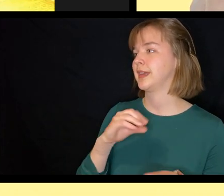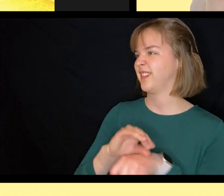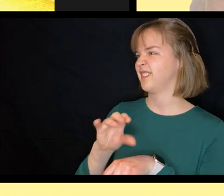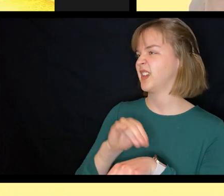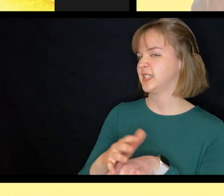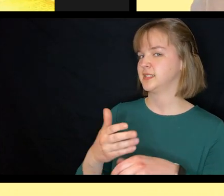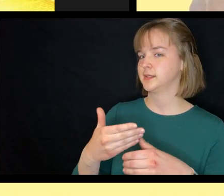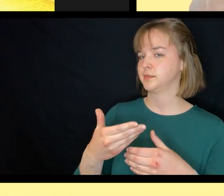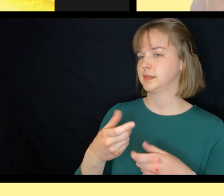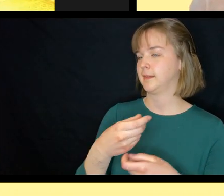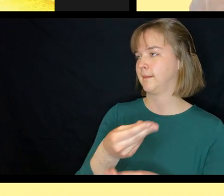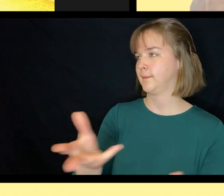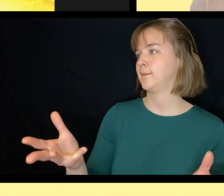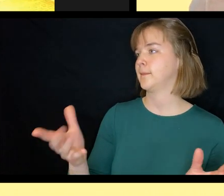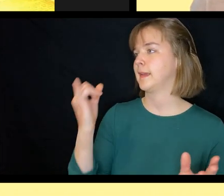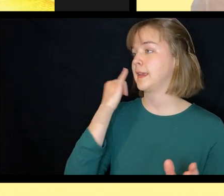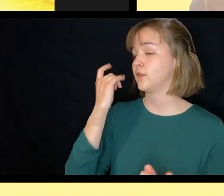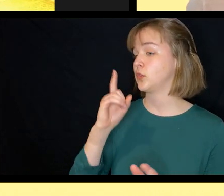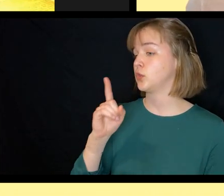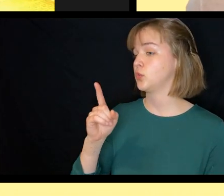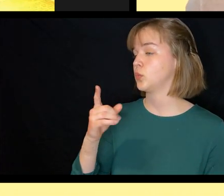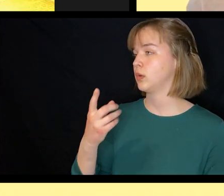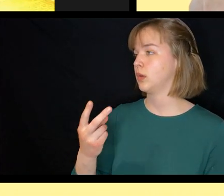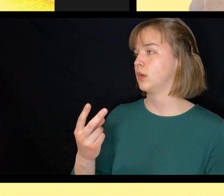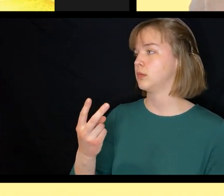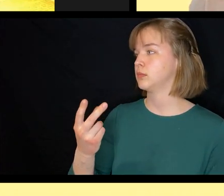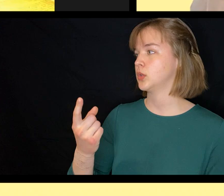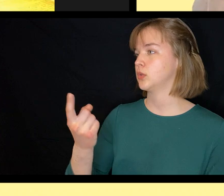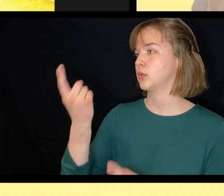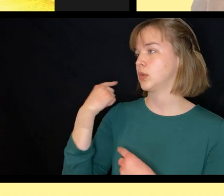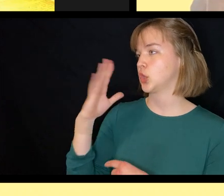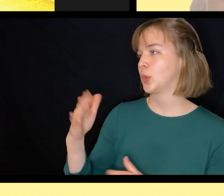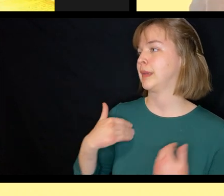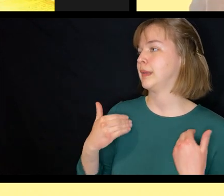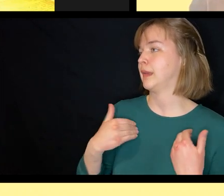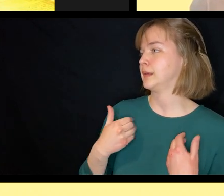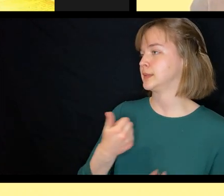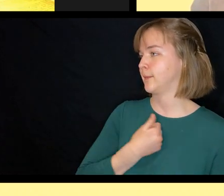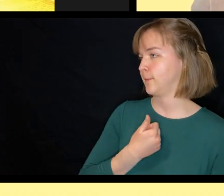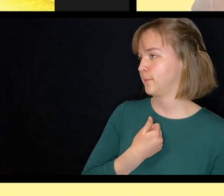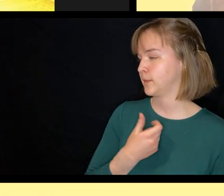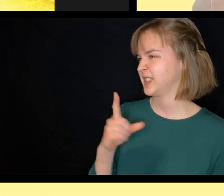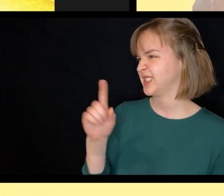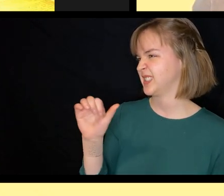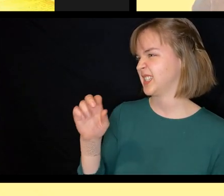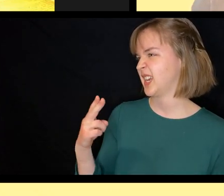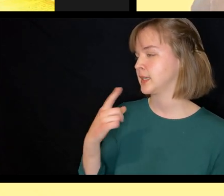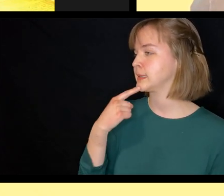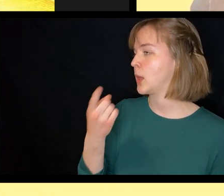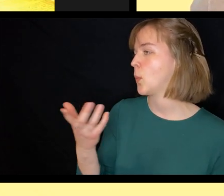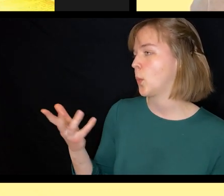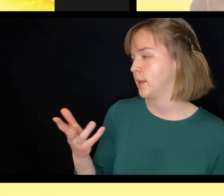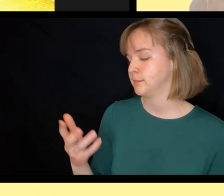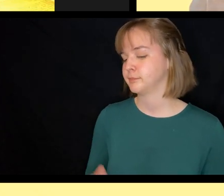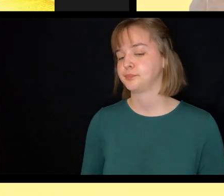of advice you would give to your younger self? Oof, one piece of advice I'd give it to my younger